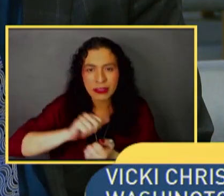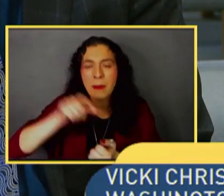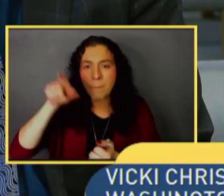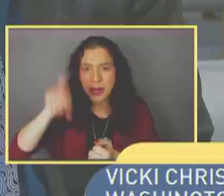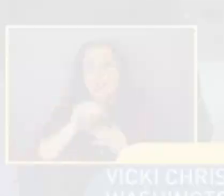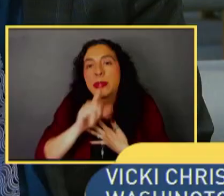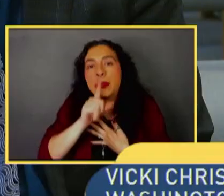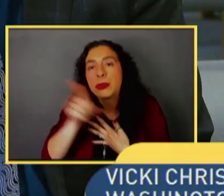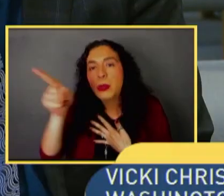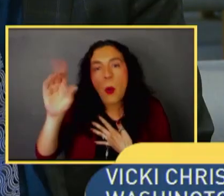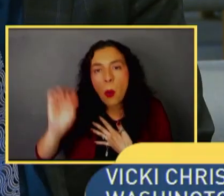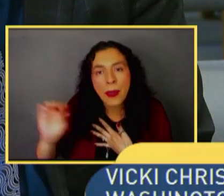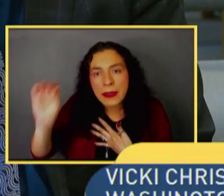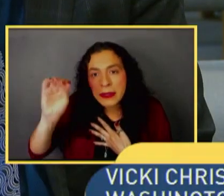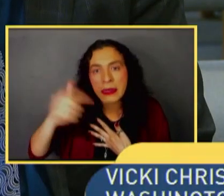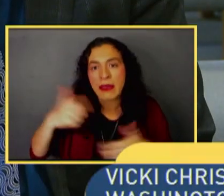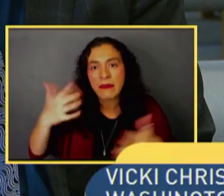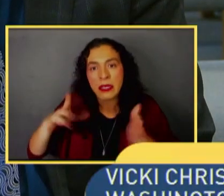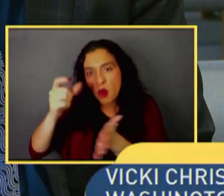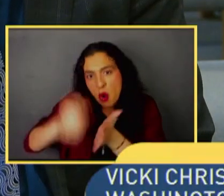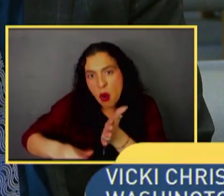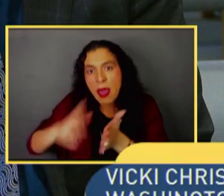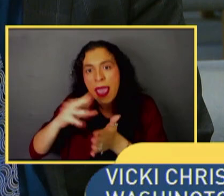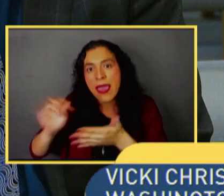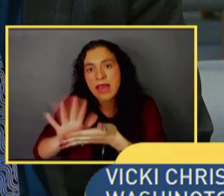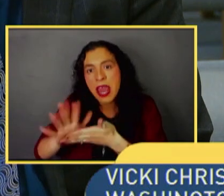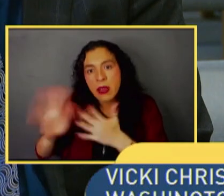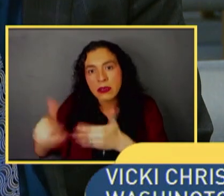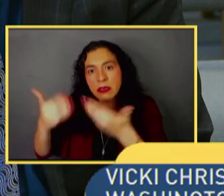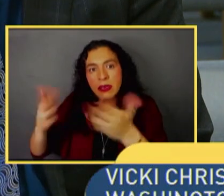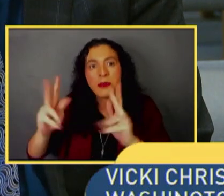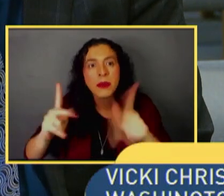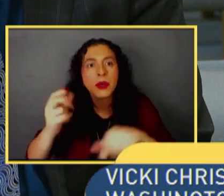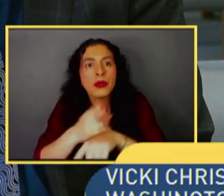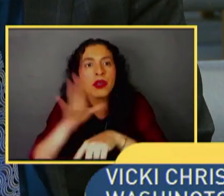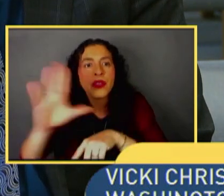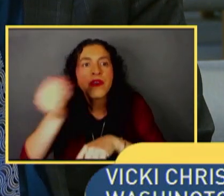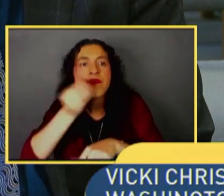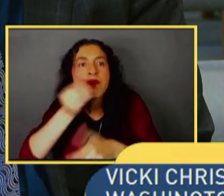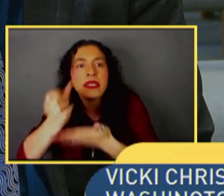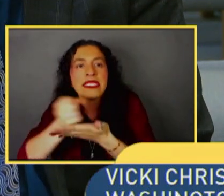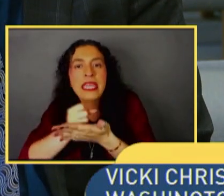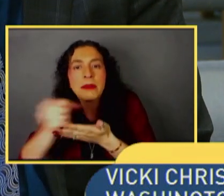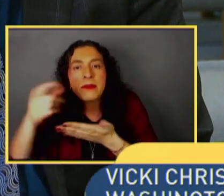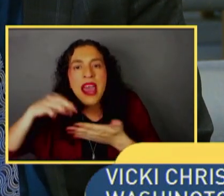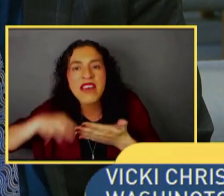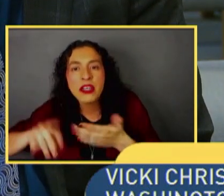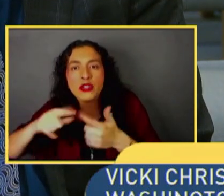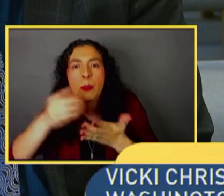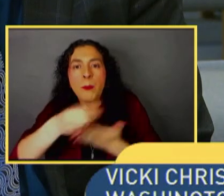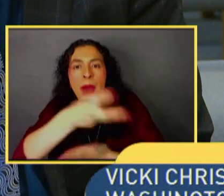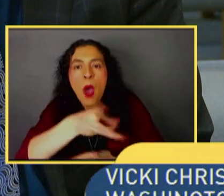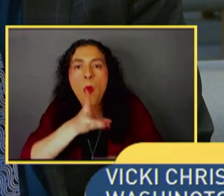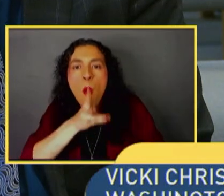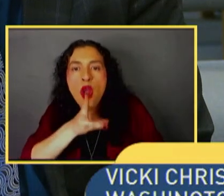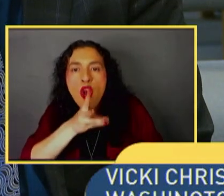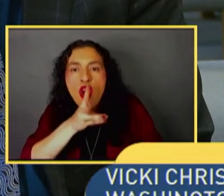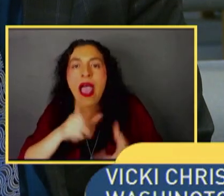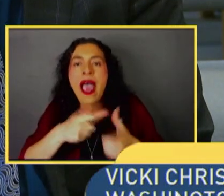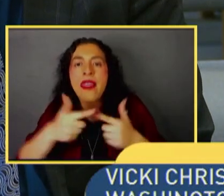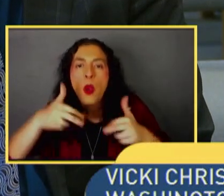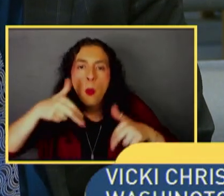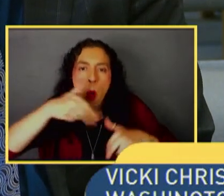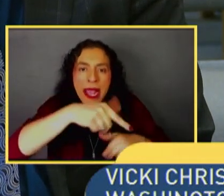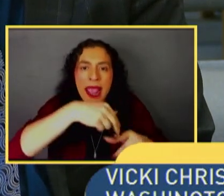case in Oregon. People using their food stamp benefits to buy cases of bottled water, walk into the parking lot, dump